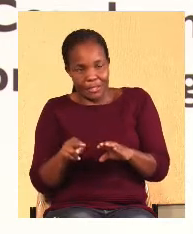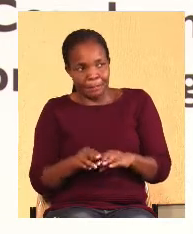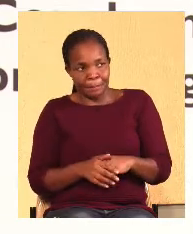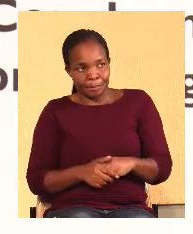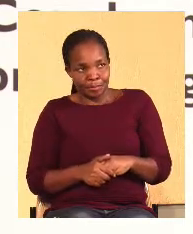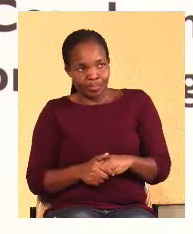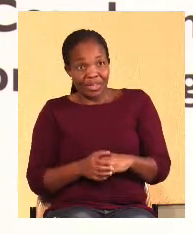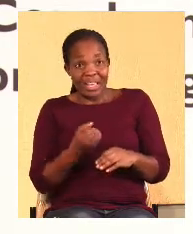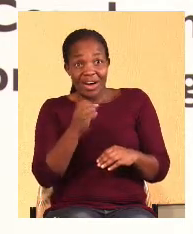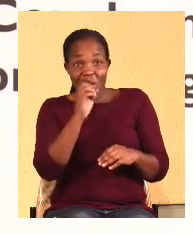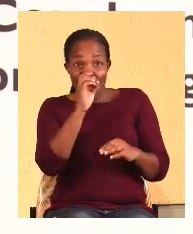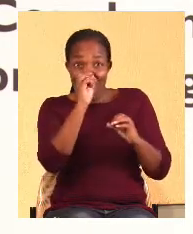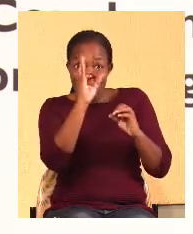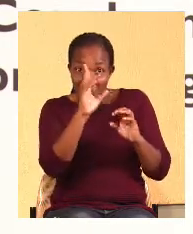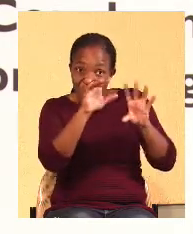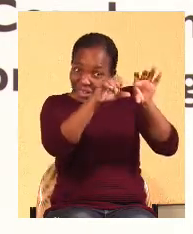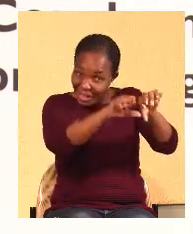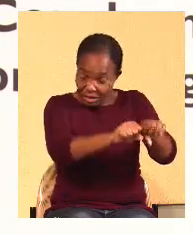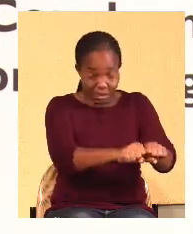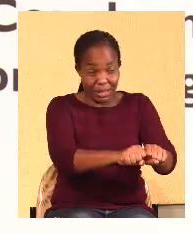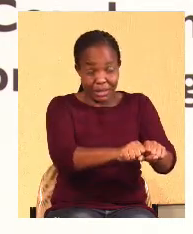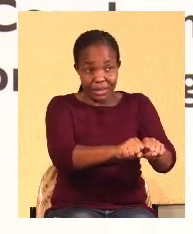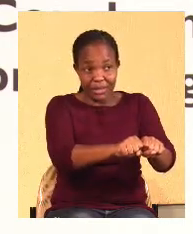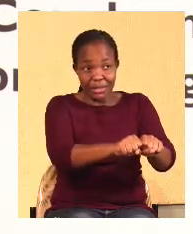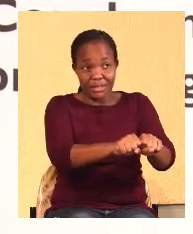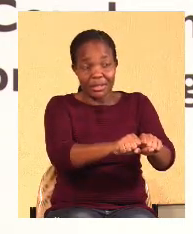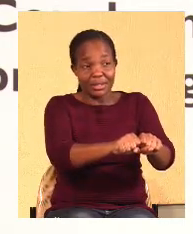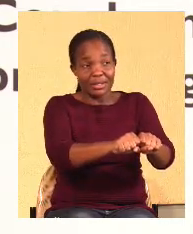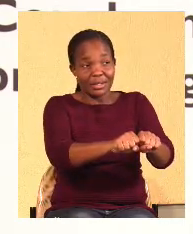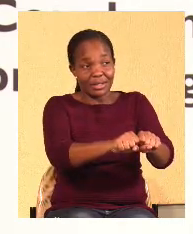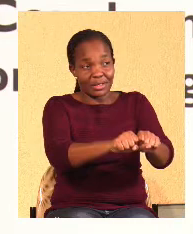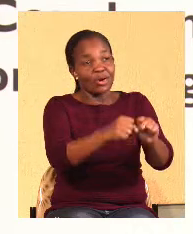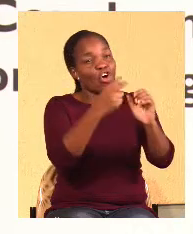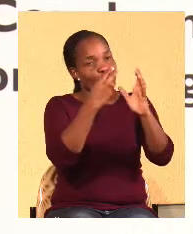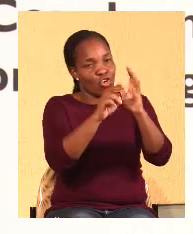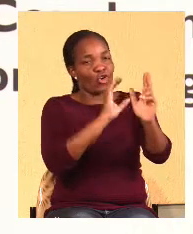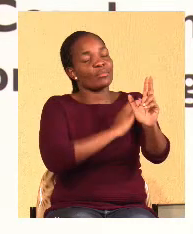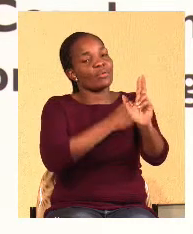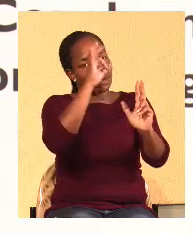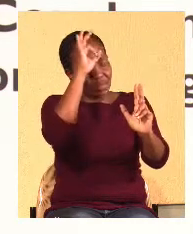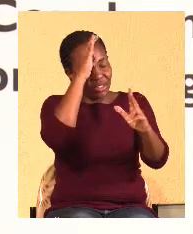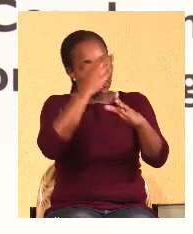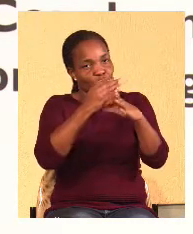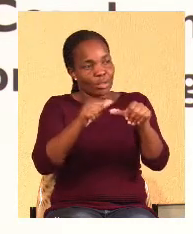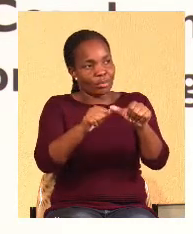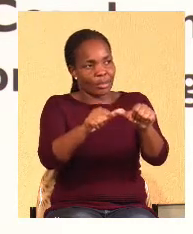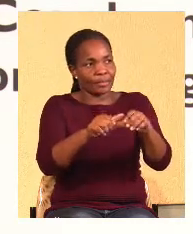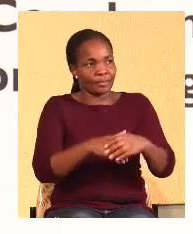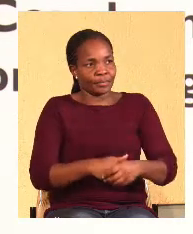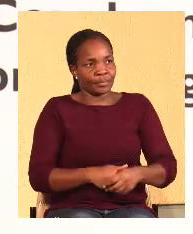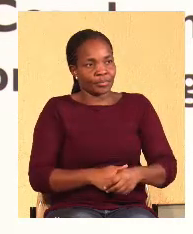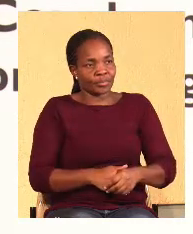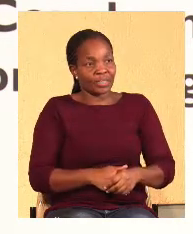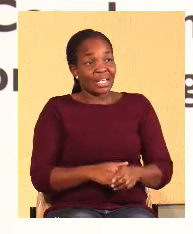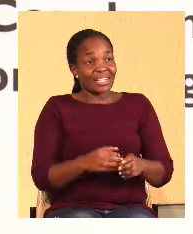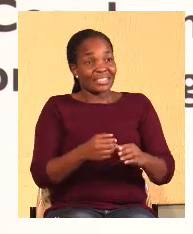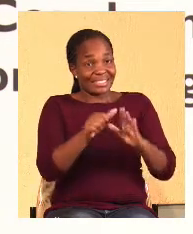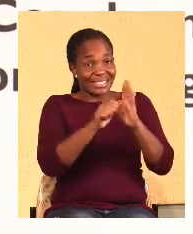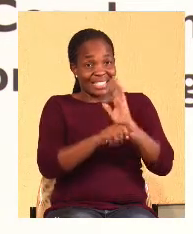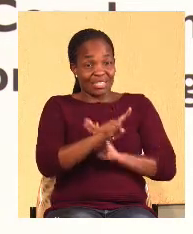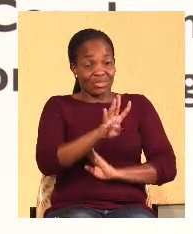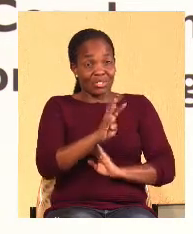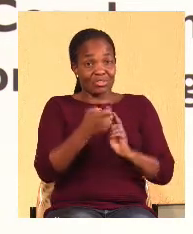if they find you in possession. I find this quite interesting. I discovered that in Section 40 of the Criminal Procedure Act, it